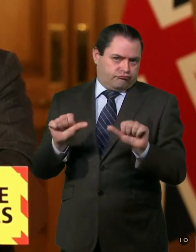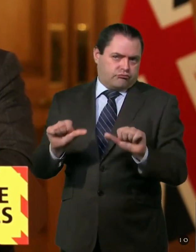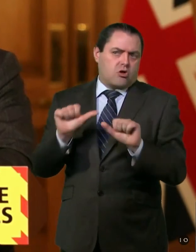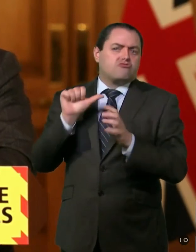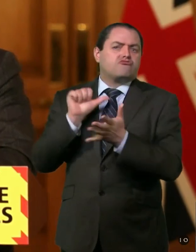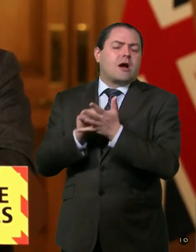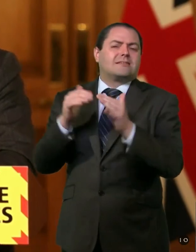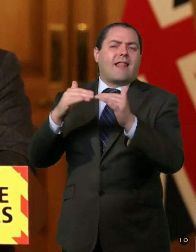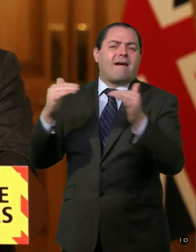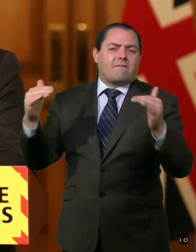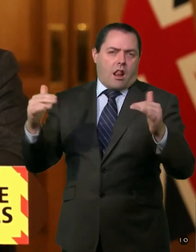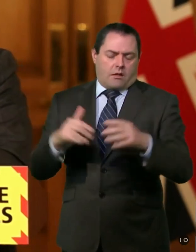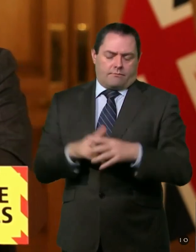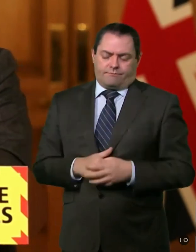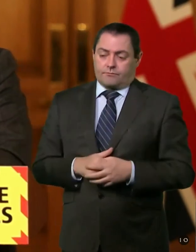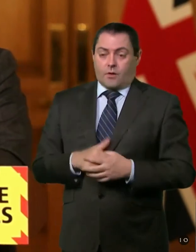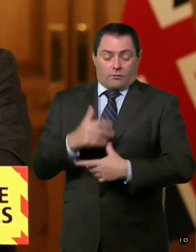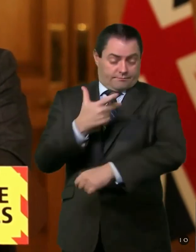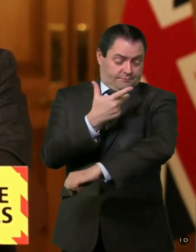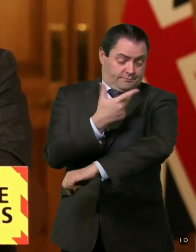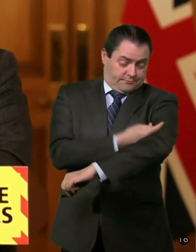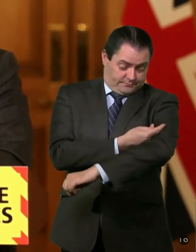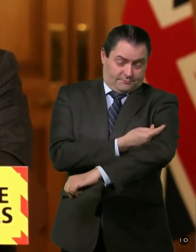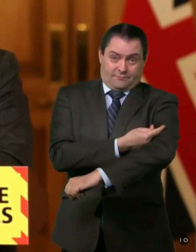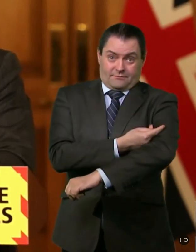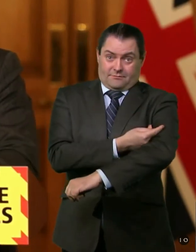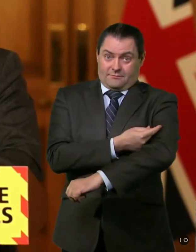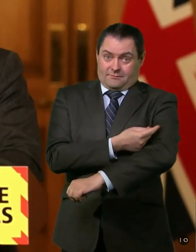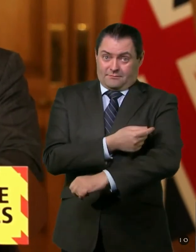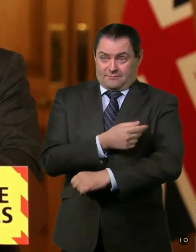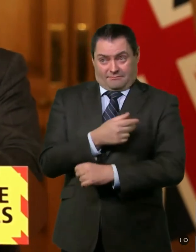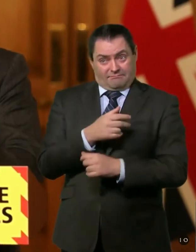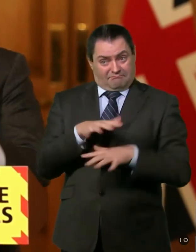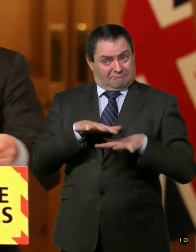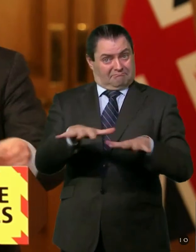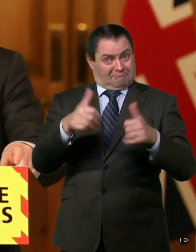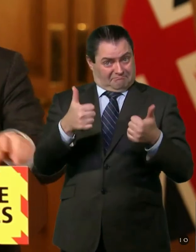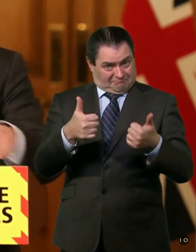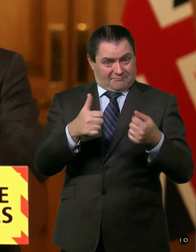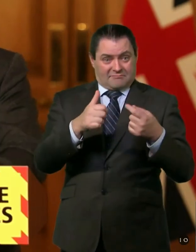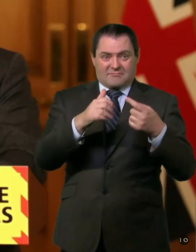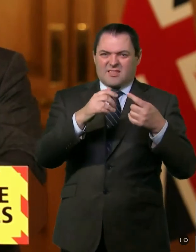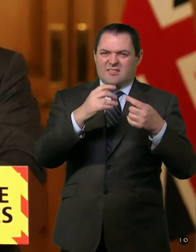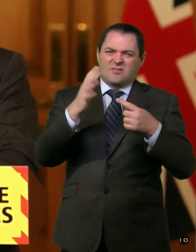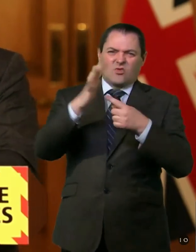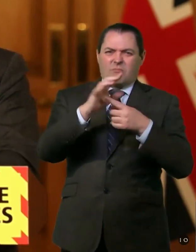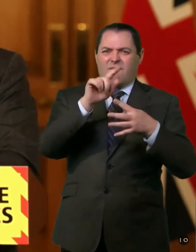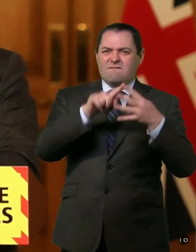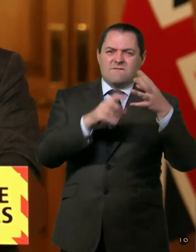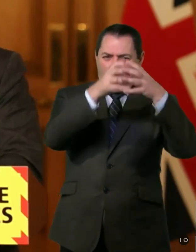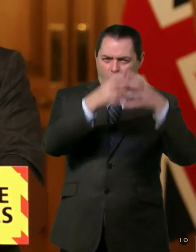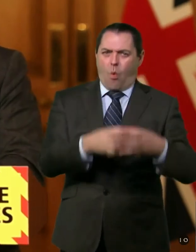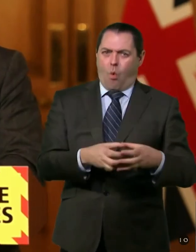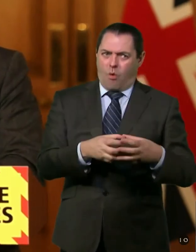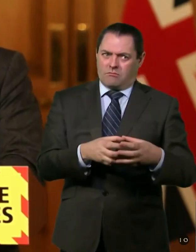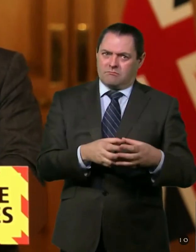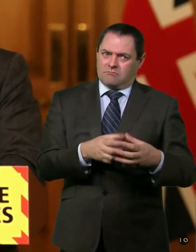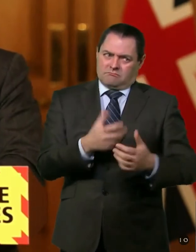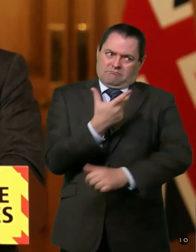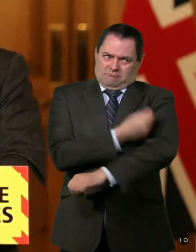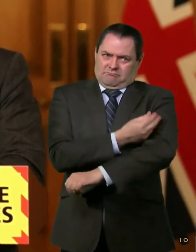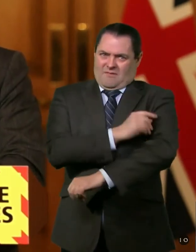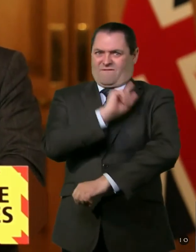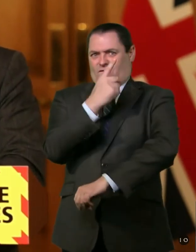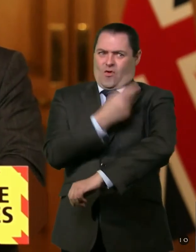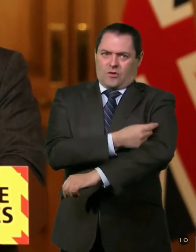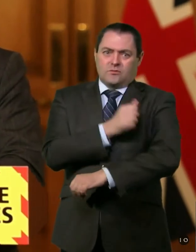first dose to everyone in the top 4 priority groups by the middle of February. And at that moment, we will